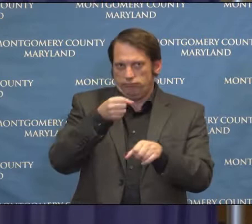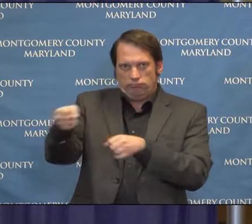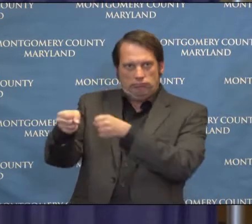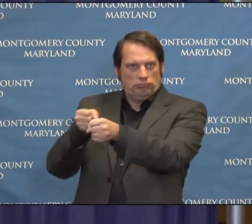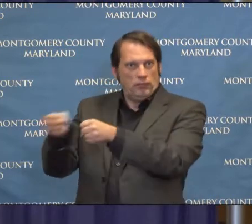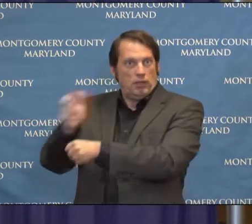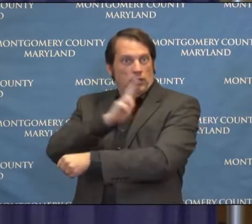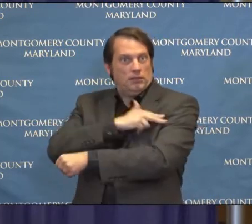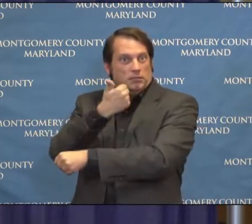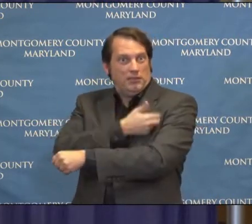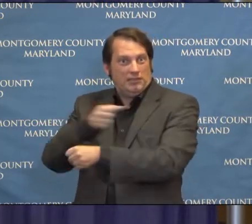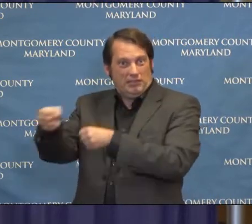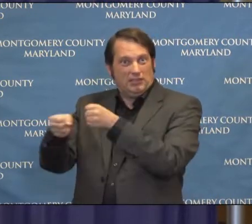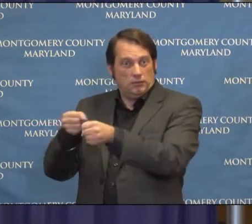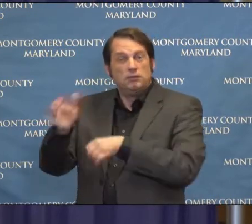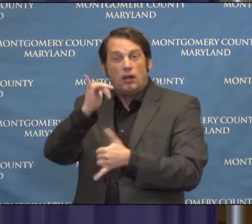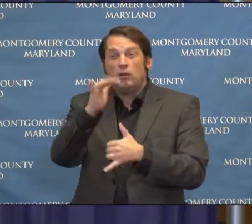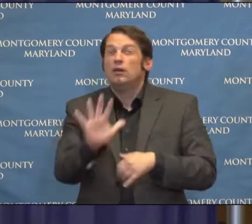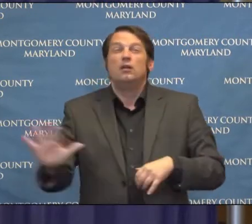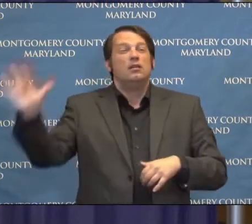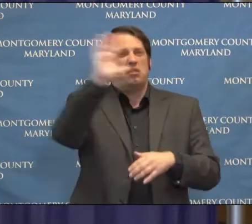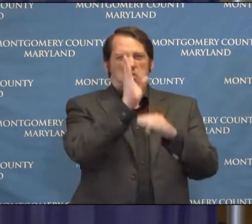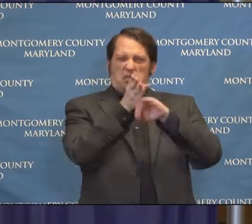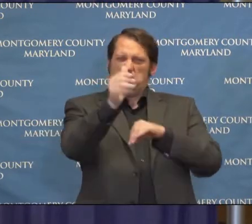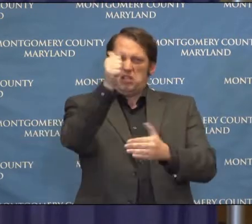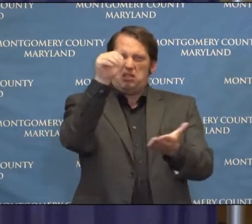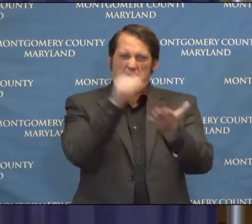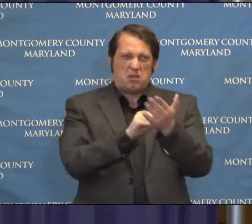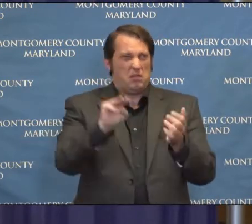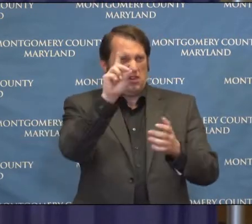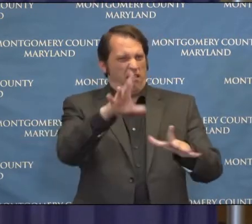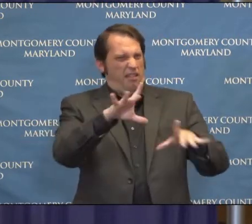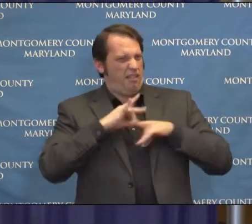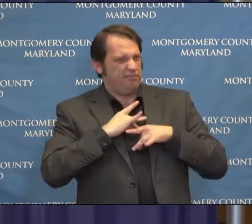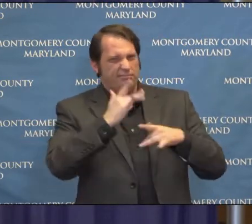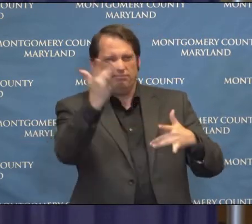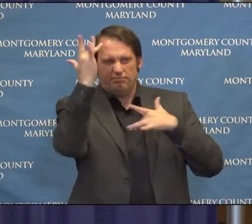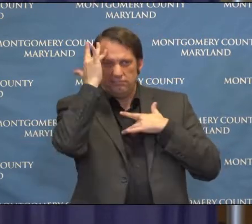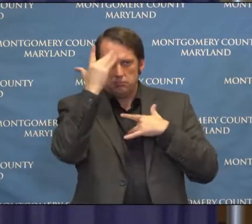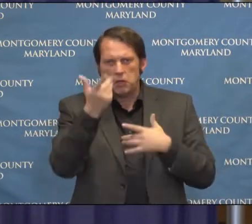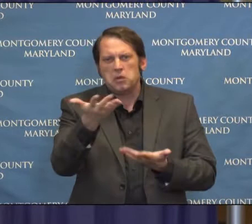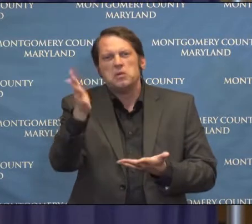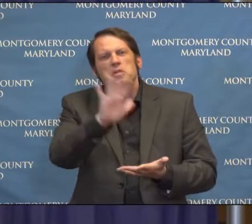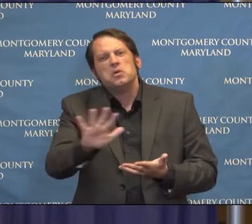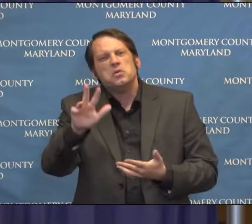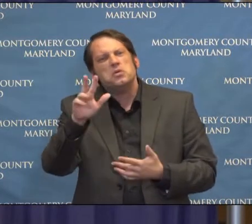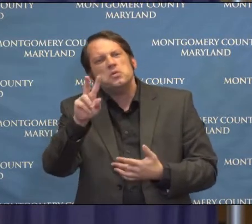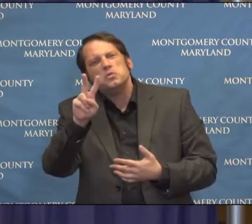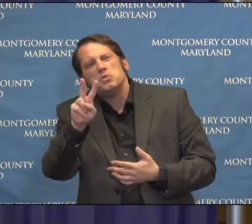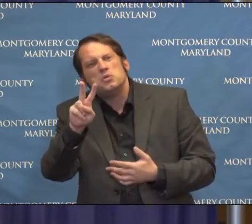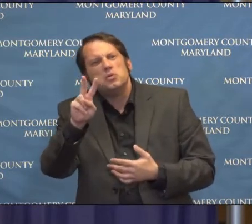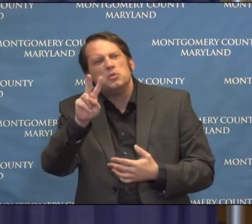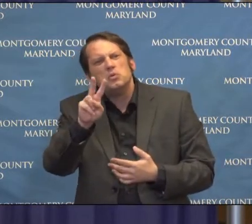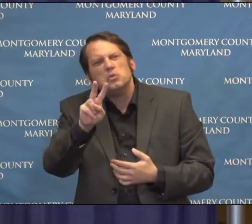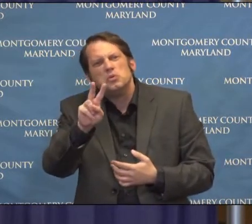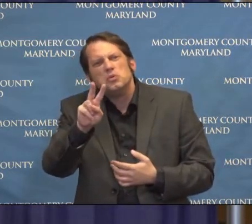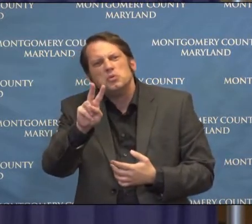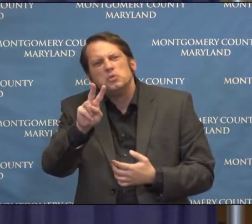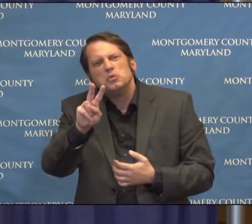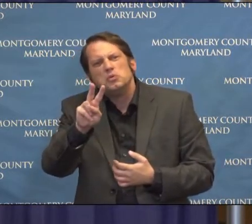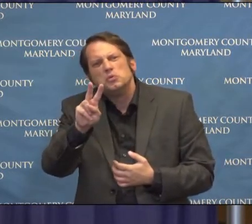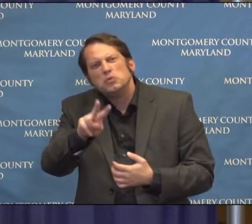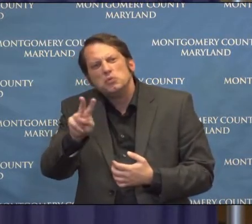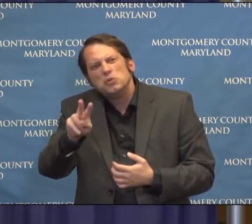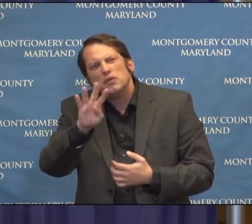Maryland, about 22 to 24% have been hospitalized at some point. That number is important because we use that